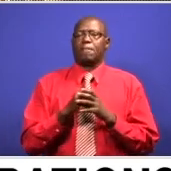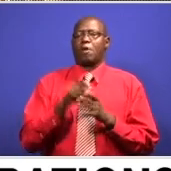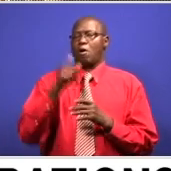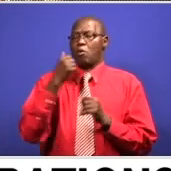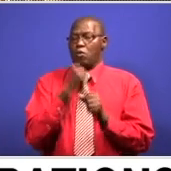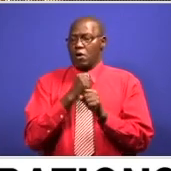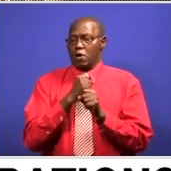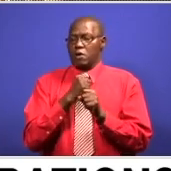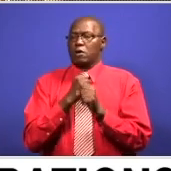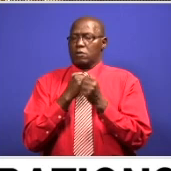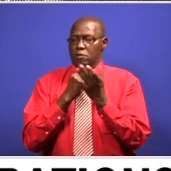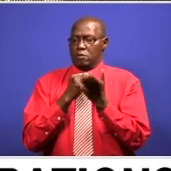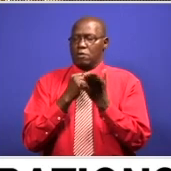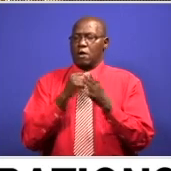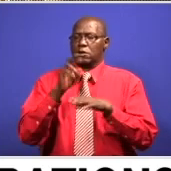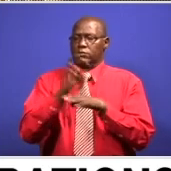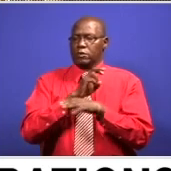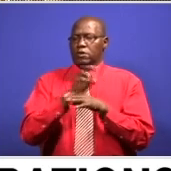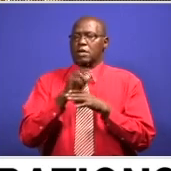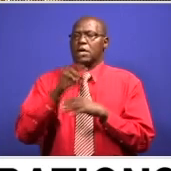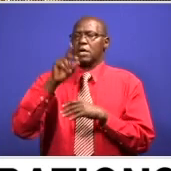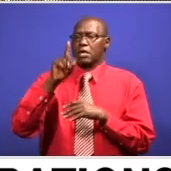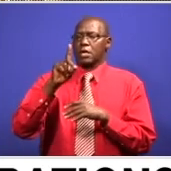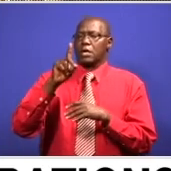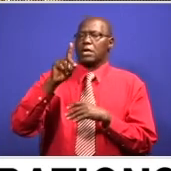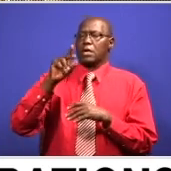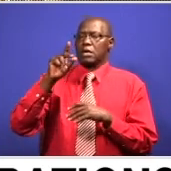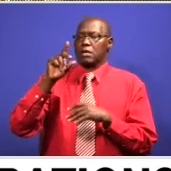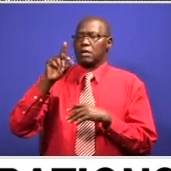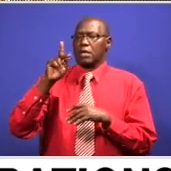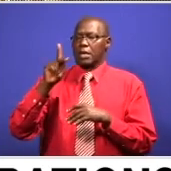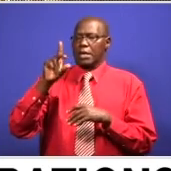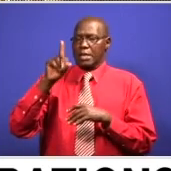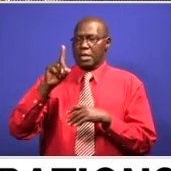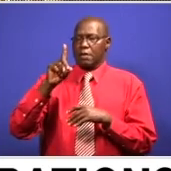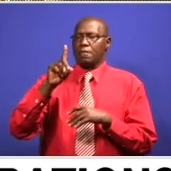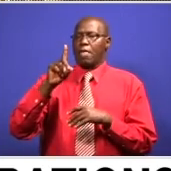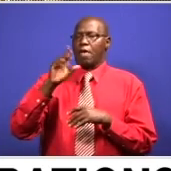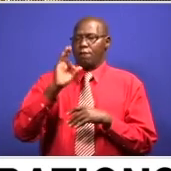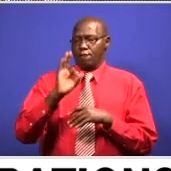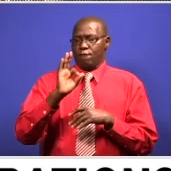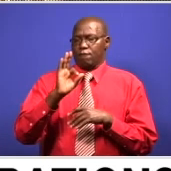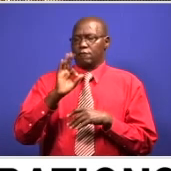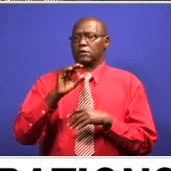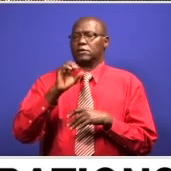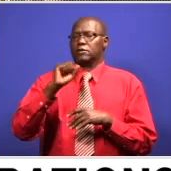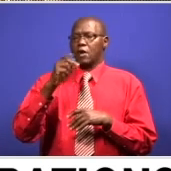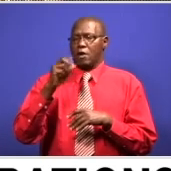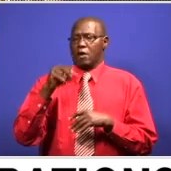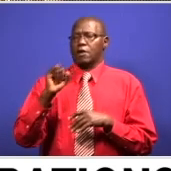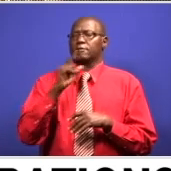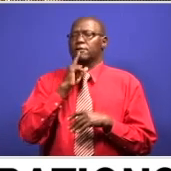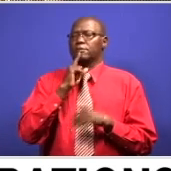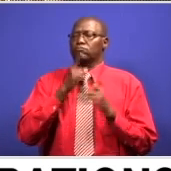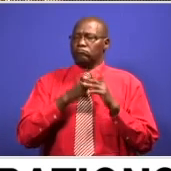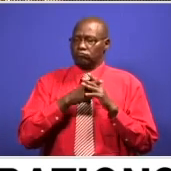done under the supervision of the Kenya Defence Forces KDF. Project manager Sagar Sagani said the work was on schedule towards the delivery